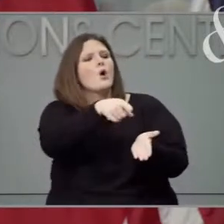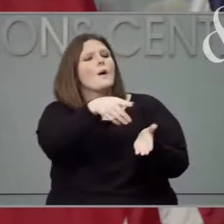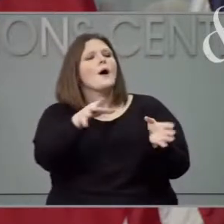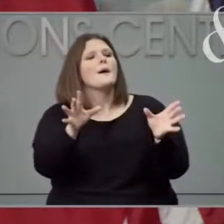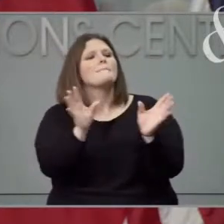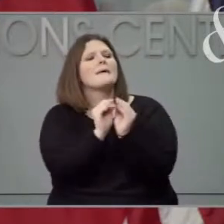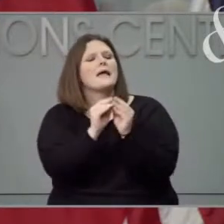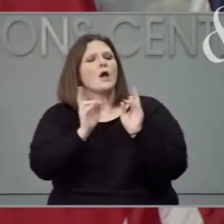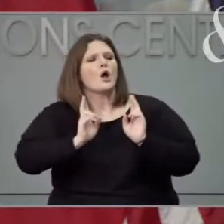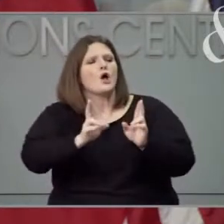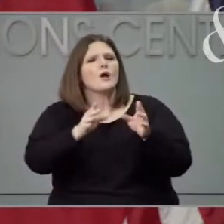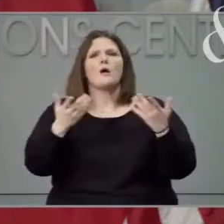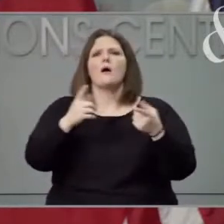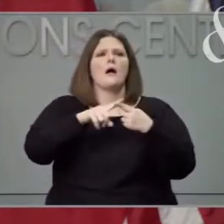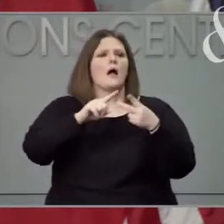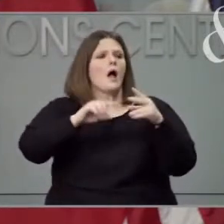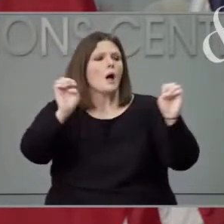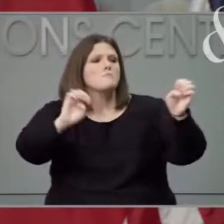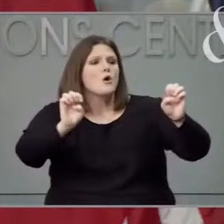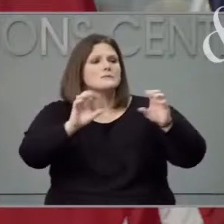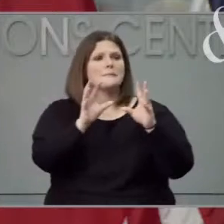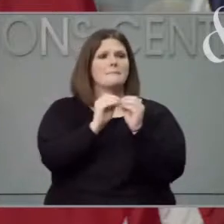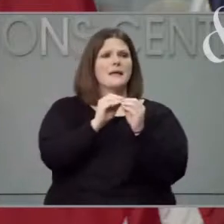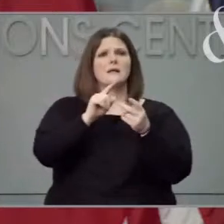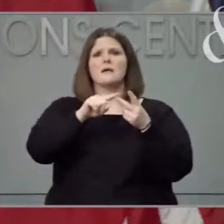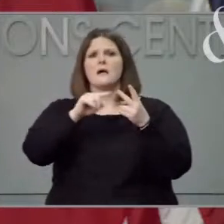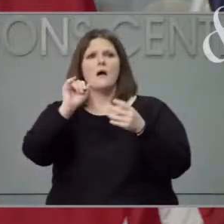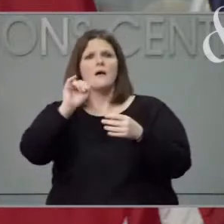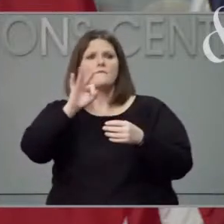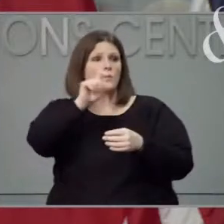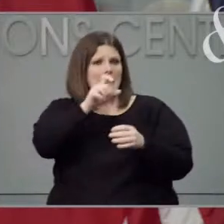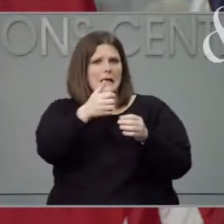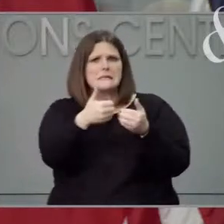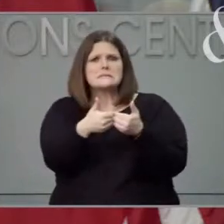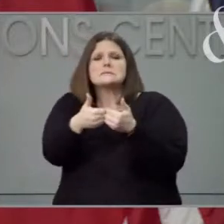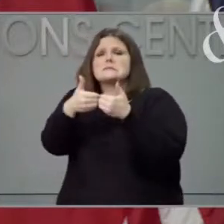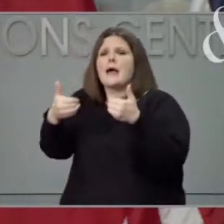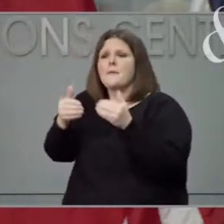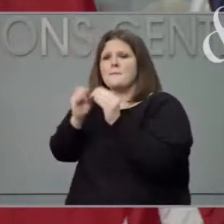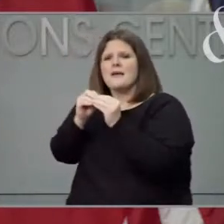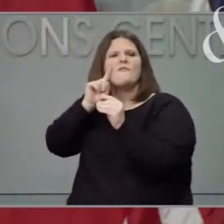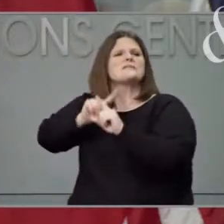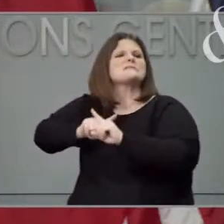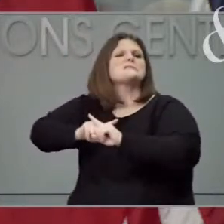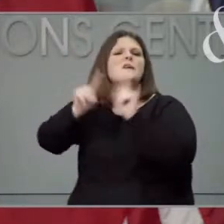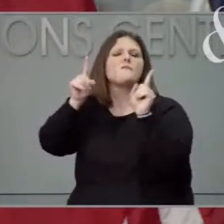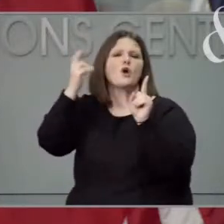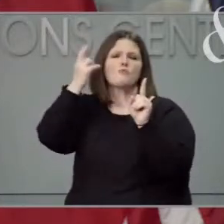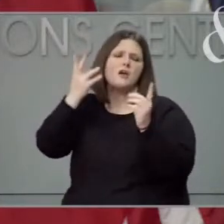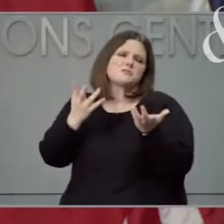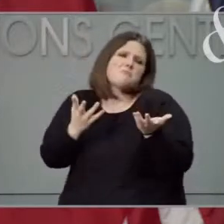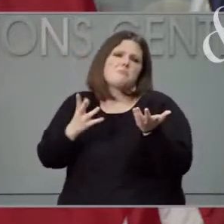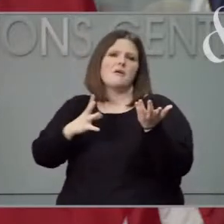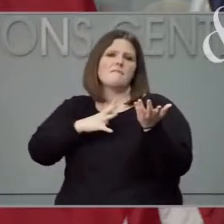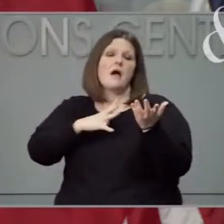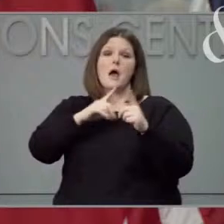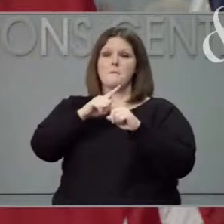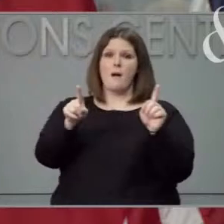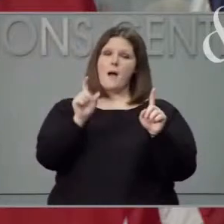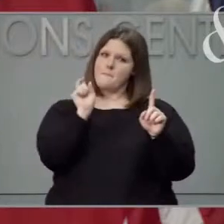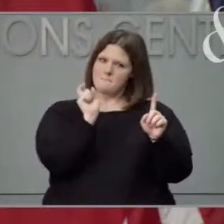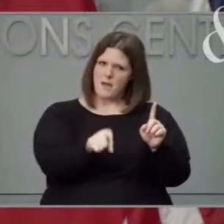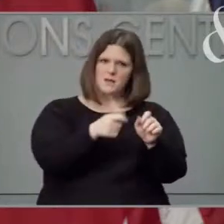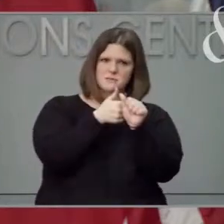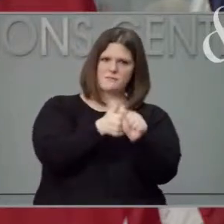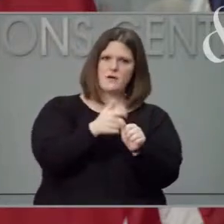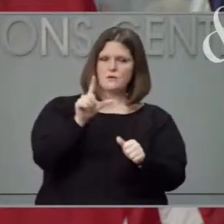meetings. If they need to for other purposes, certainly, but we'll adhere to what the law provides